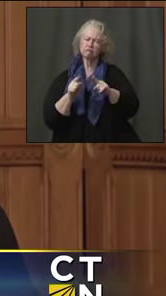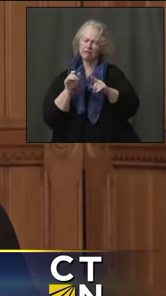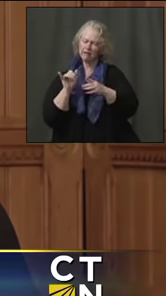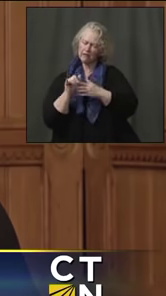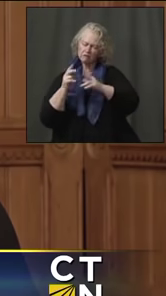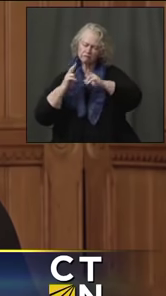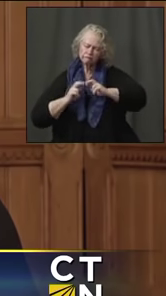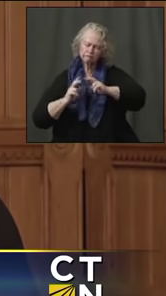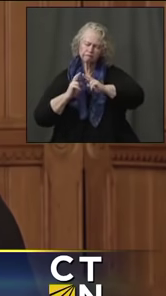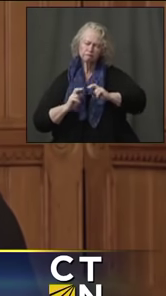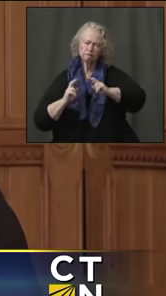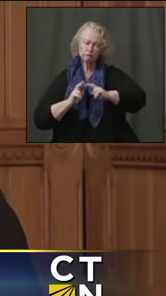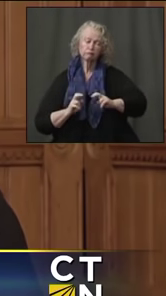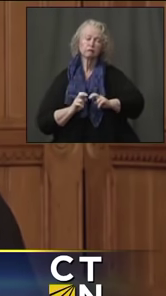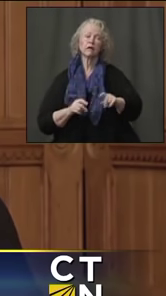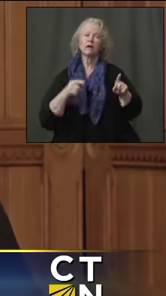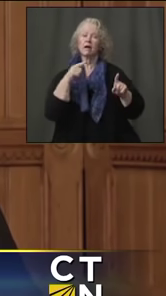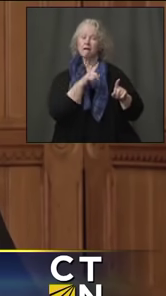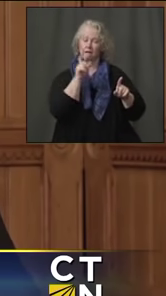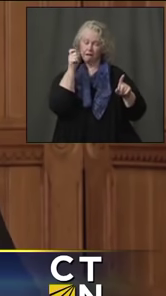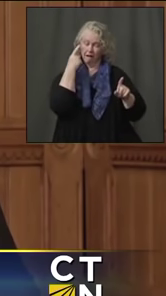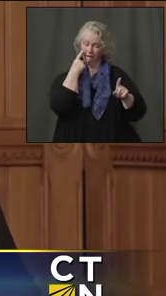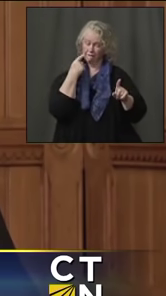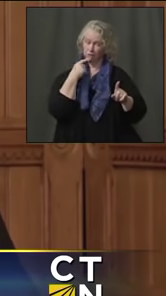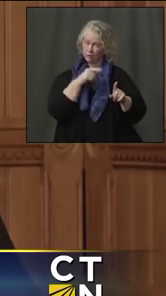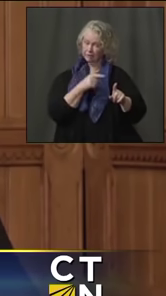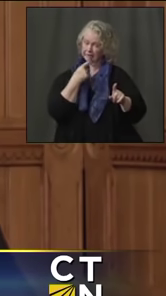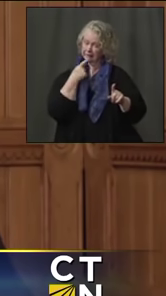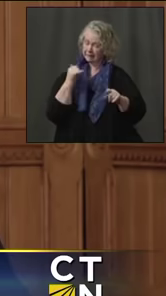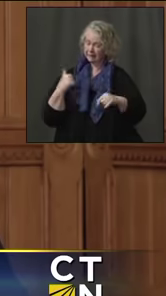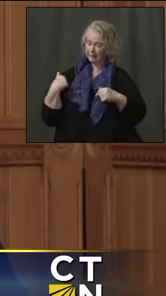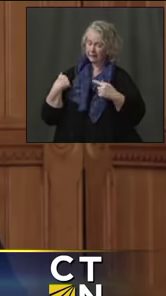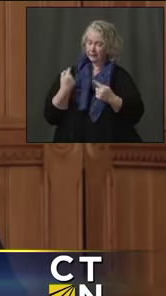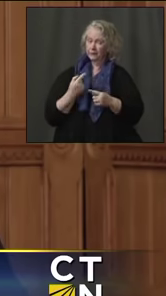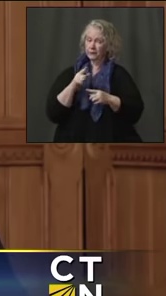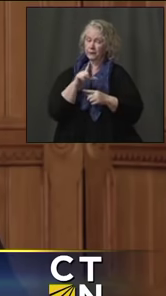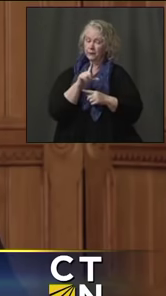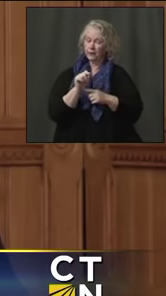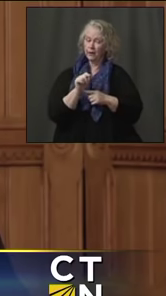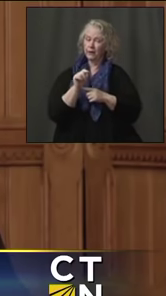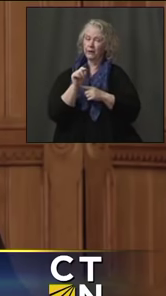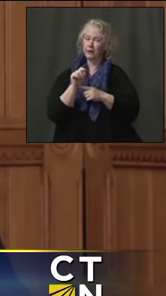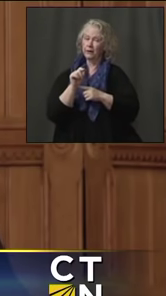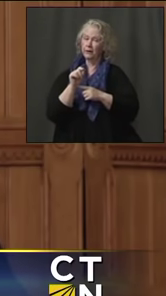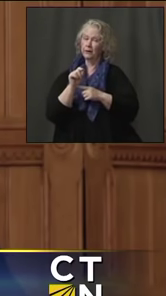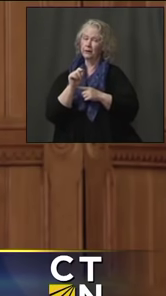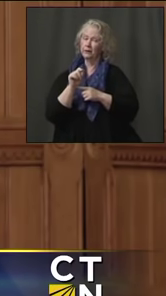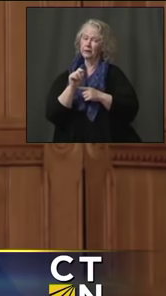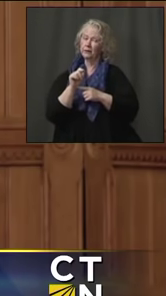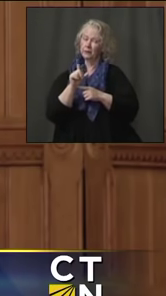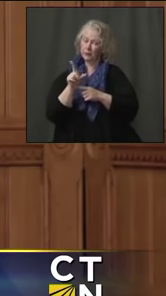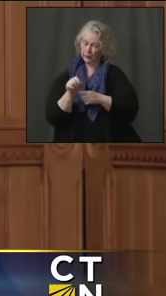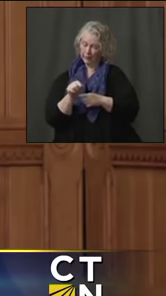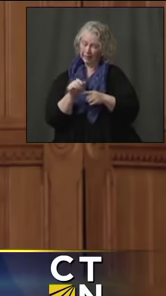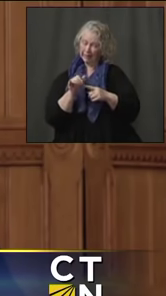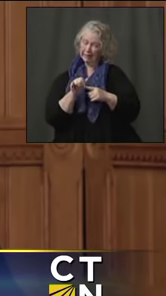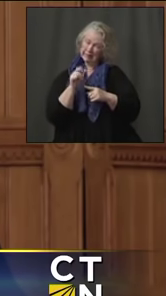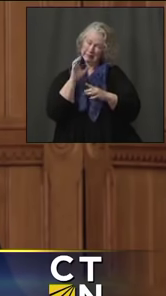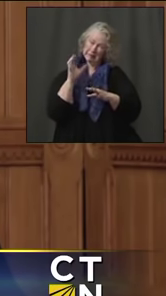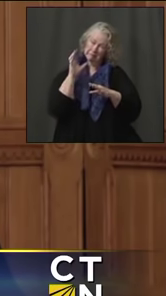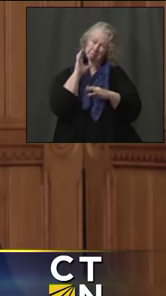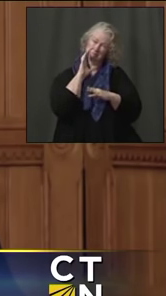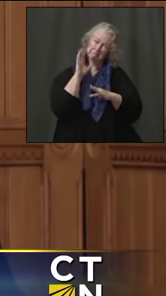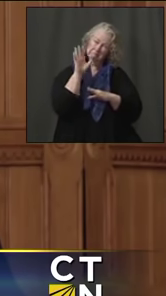Analysis. As the Governor indicated, for fiscal year 2020, our latest estimate for a projected shortfall